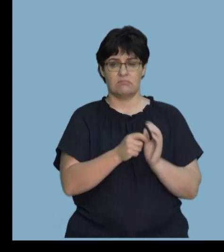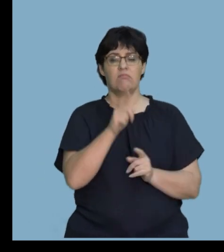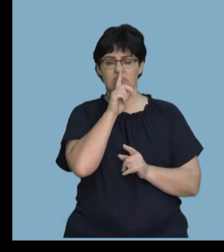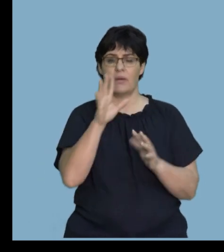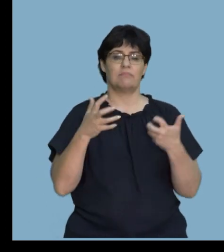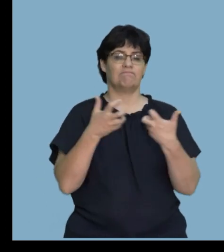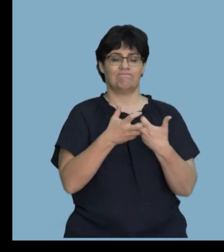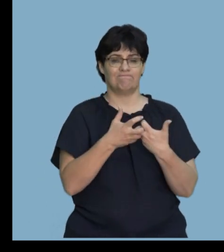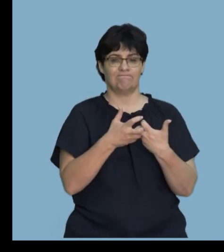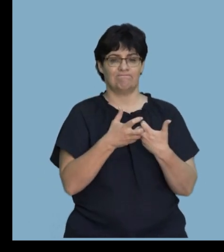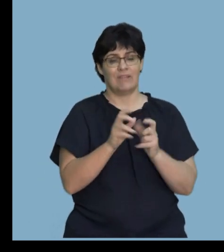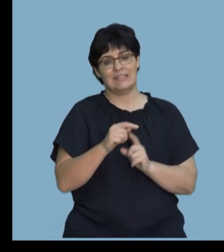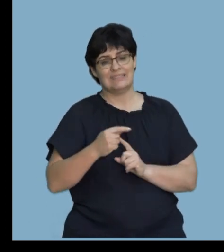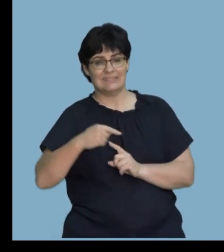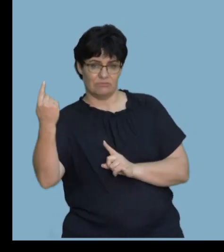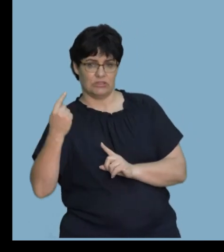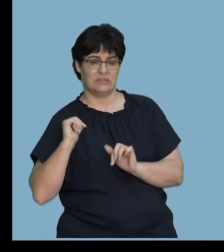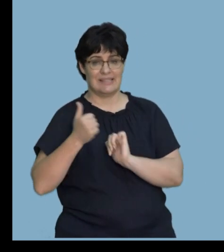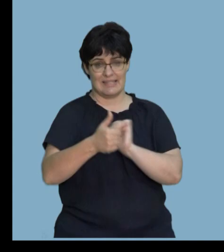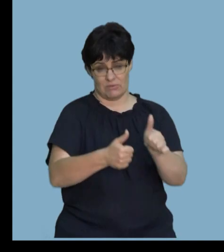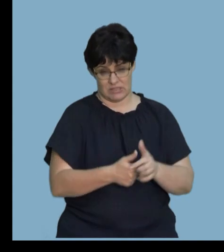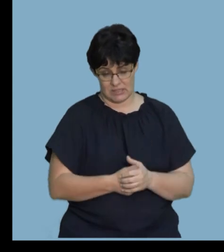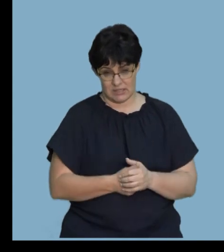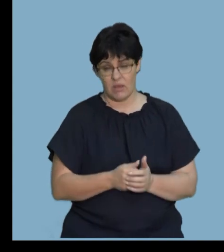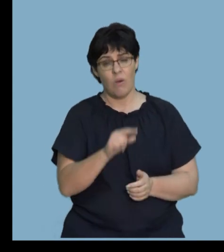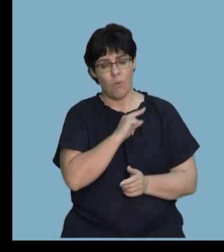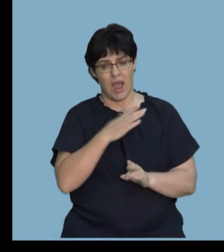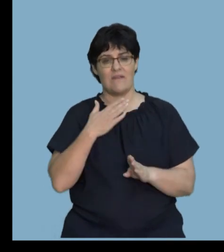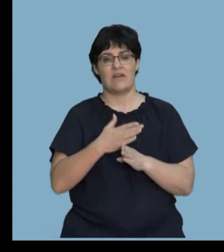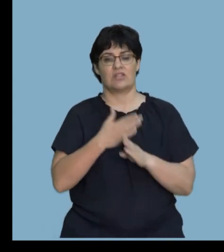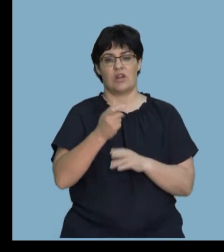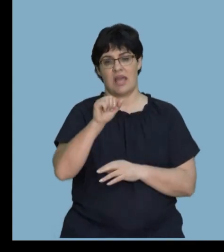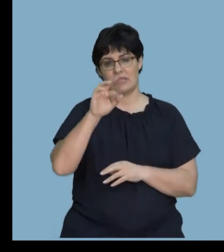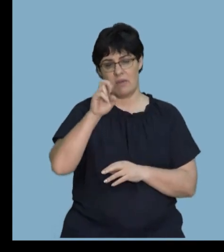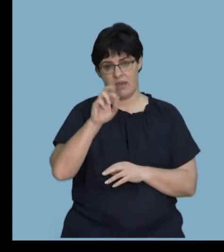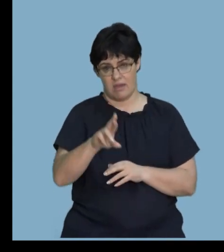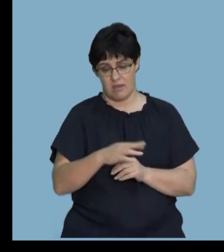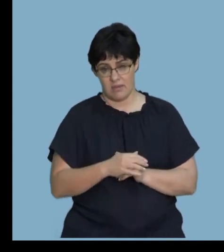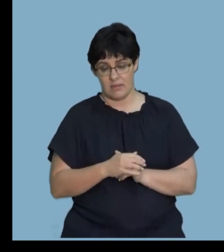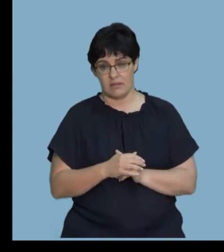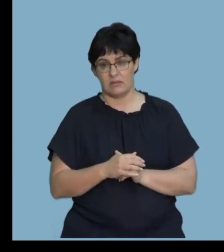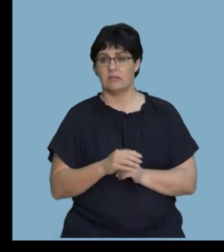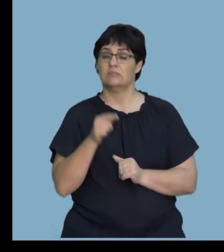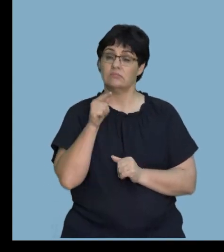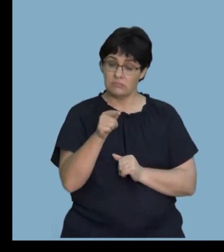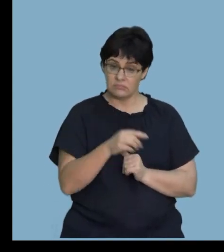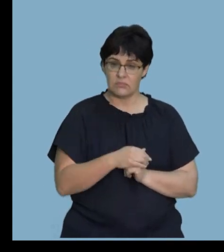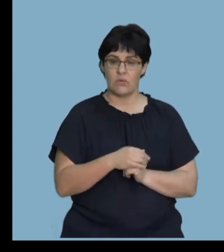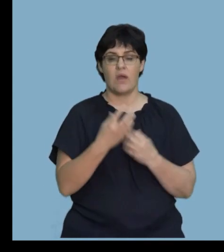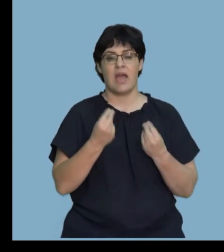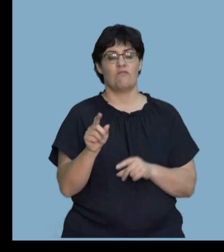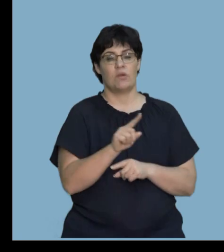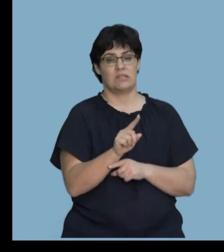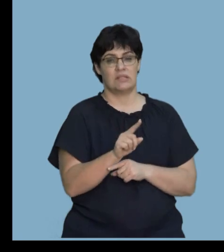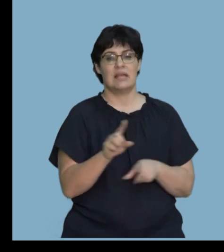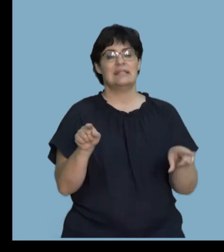different homologous series. Why? Because it's a functional isomer, right? So for that, we're going to have the same number of